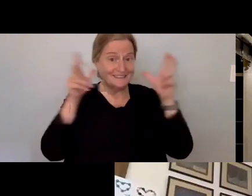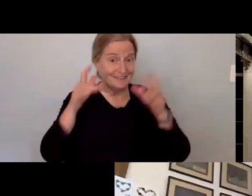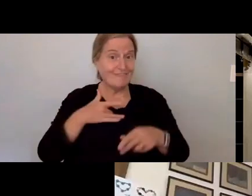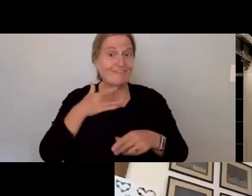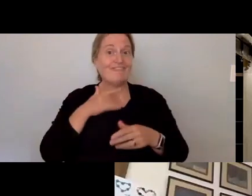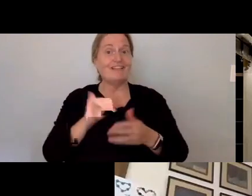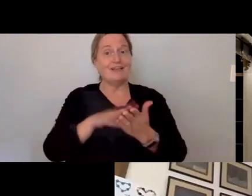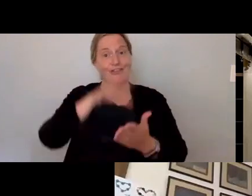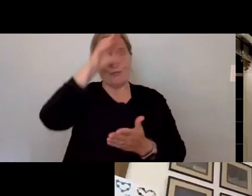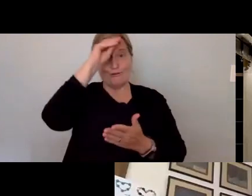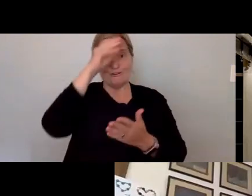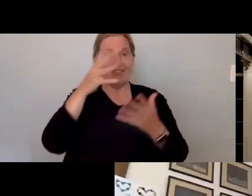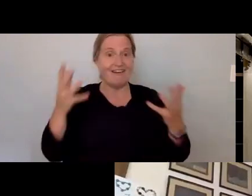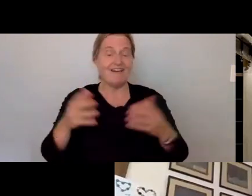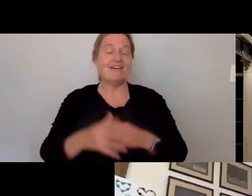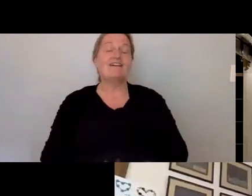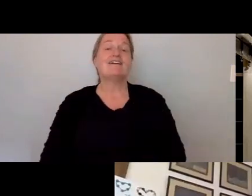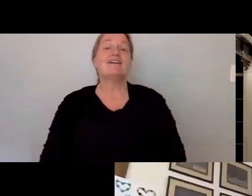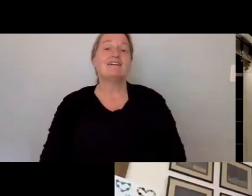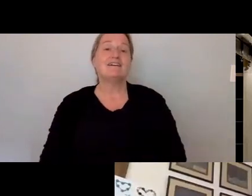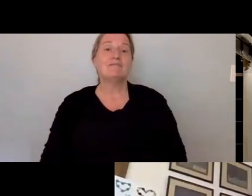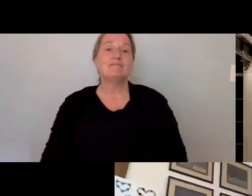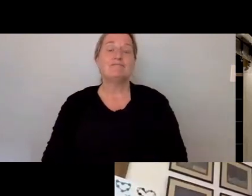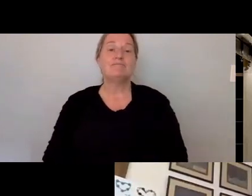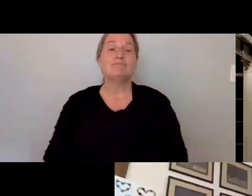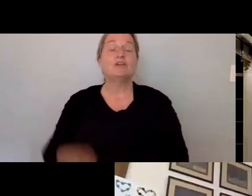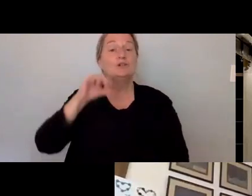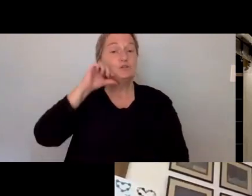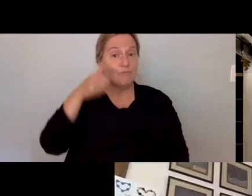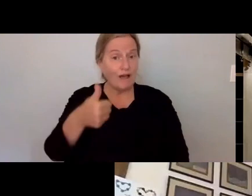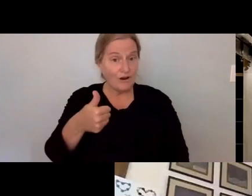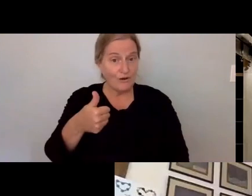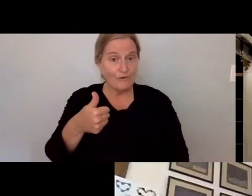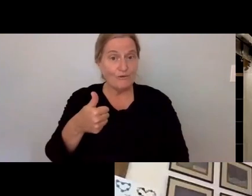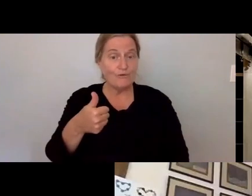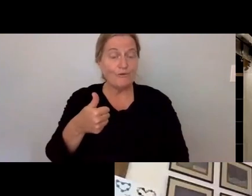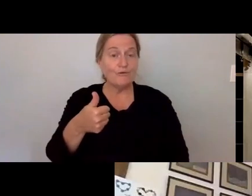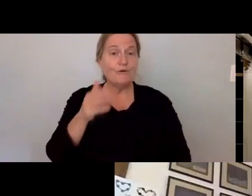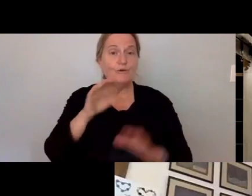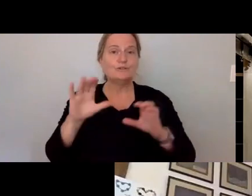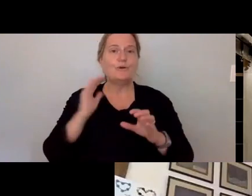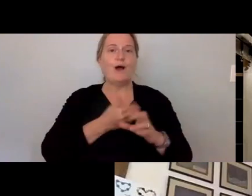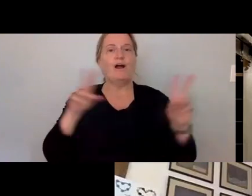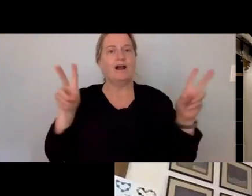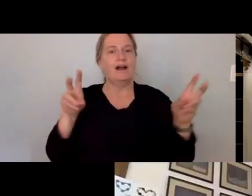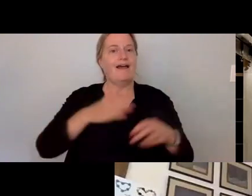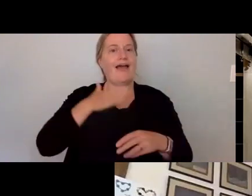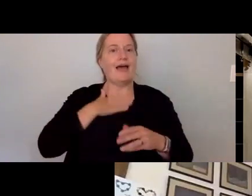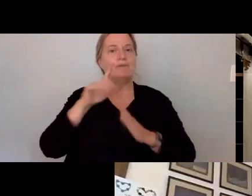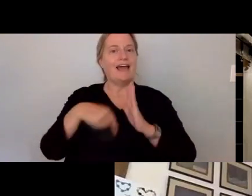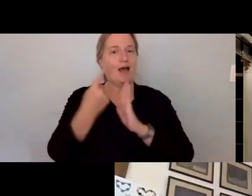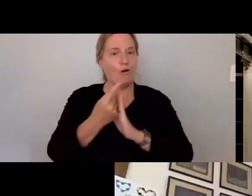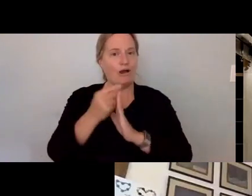I just want to add that tomorrow we're doing our happy hour event for the Ability event